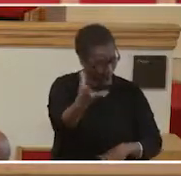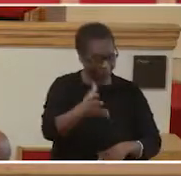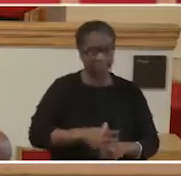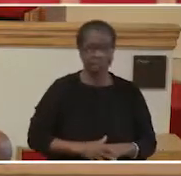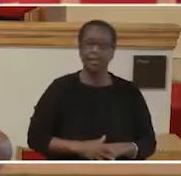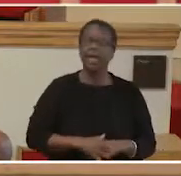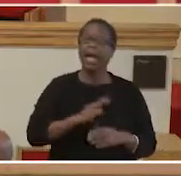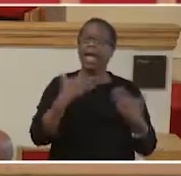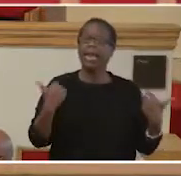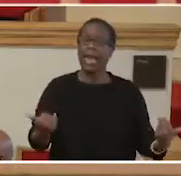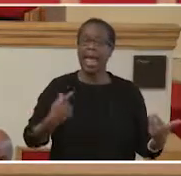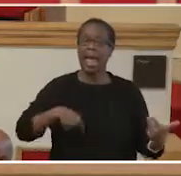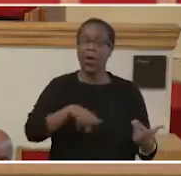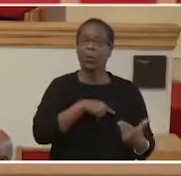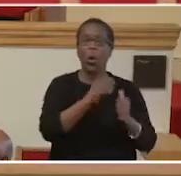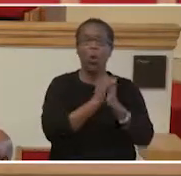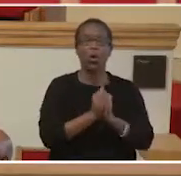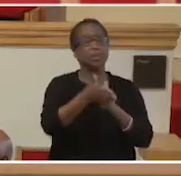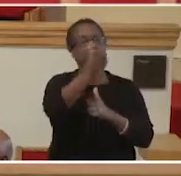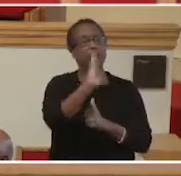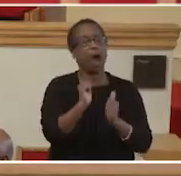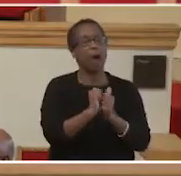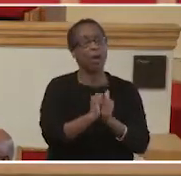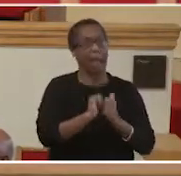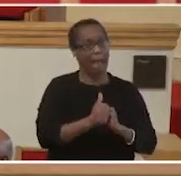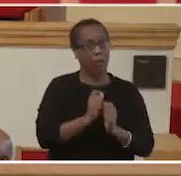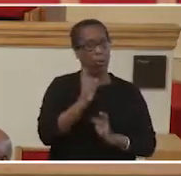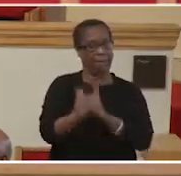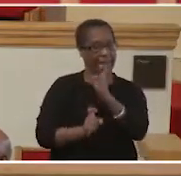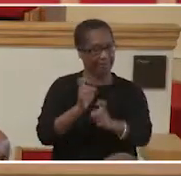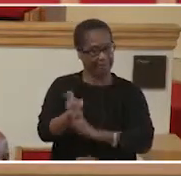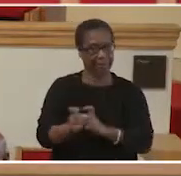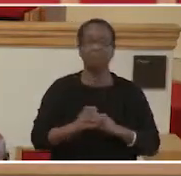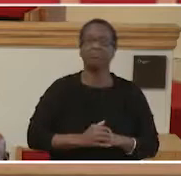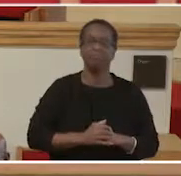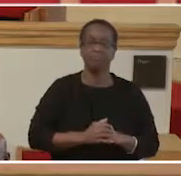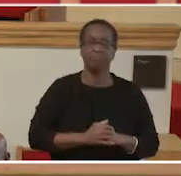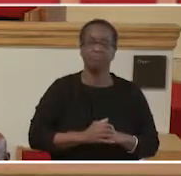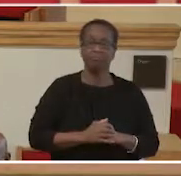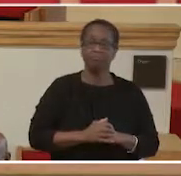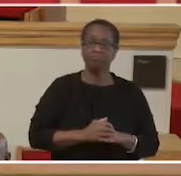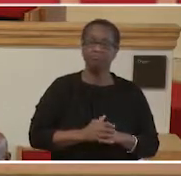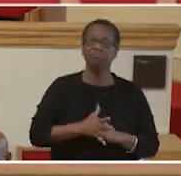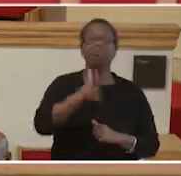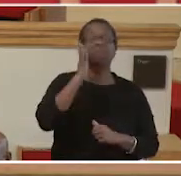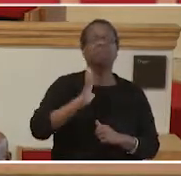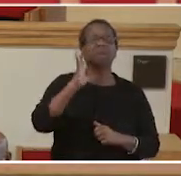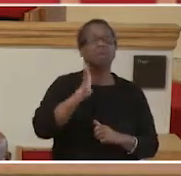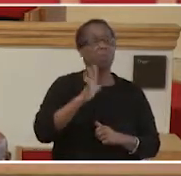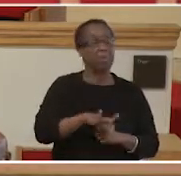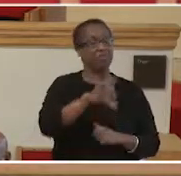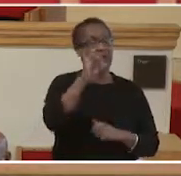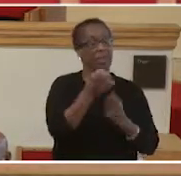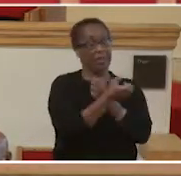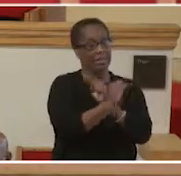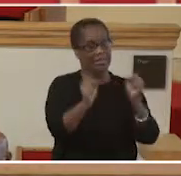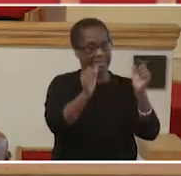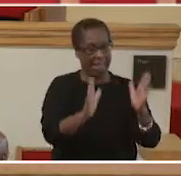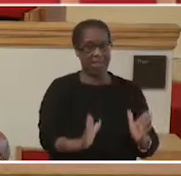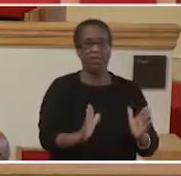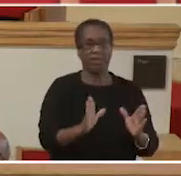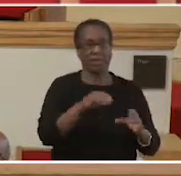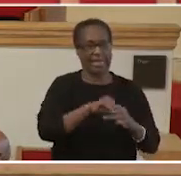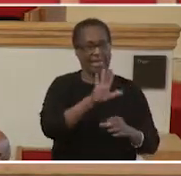Amen. We come now to worship God with the giving of our gifts, just as the Magi did when they found the Savior in